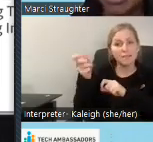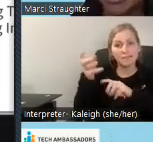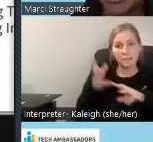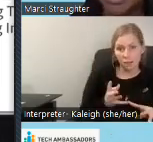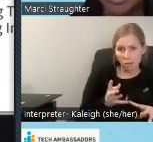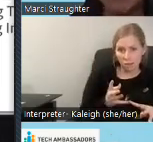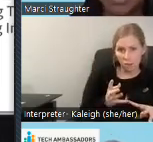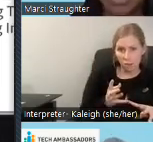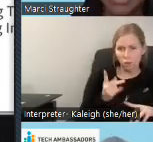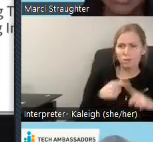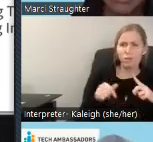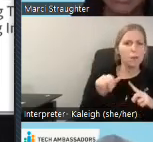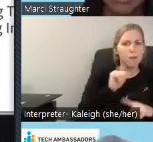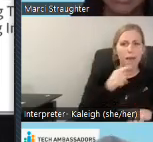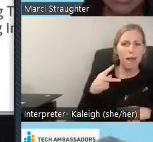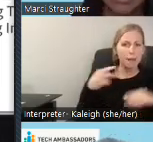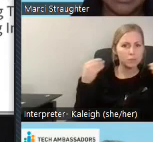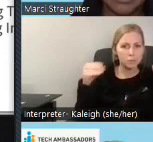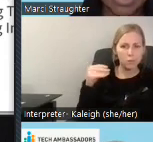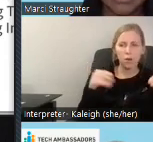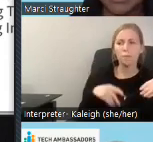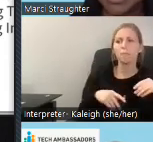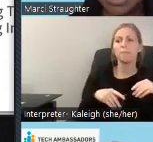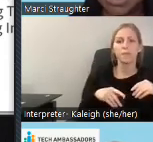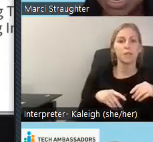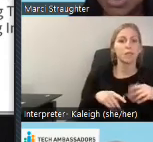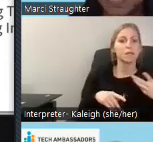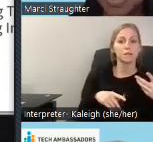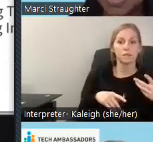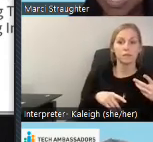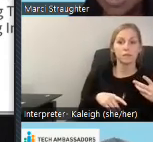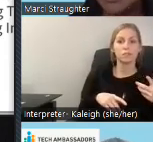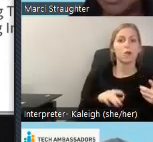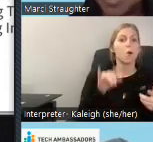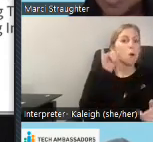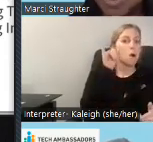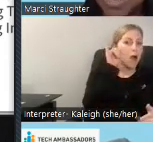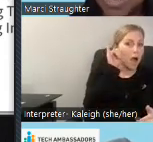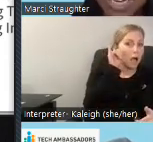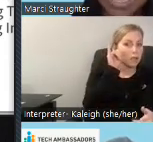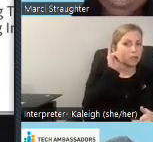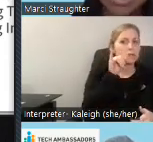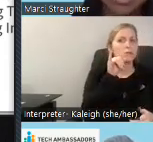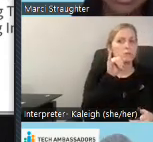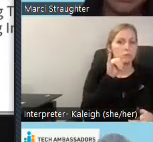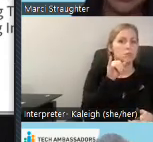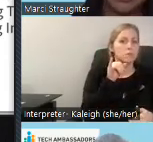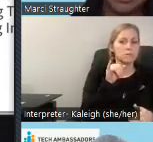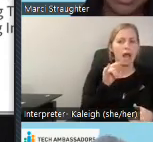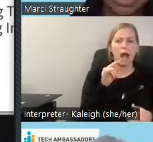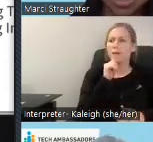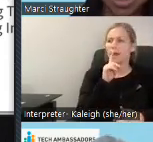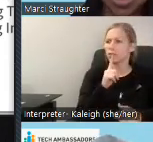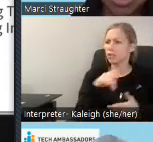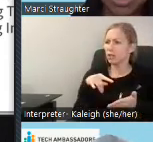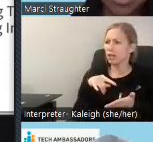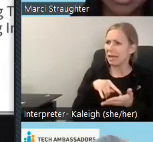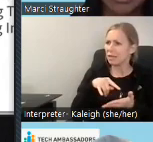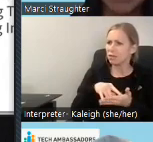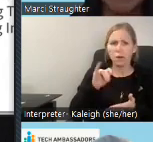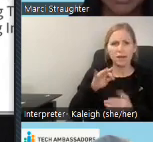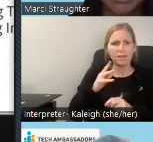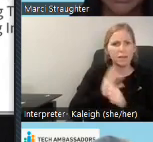the App Store. It can be, I use an iPhone. I don't know if they use it on